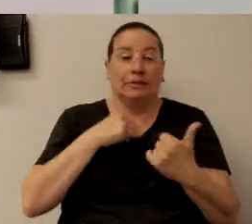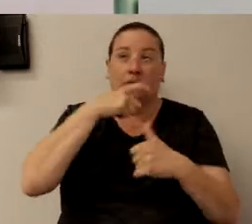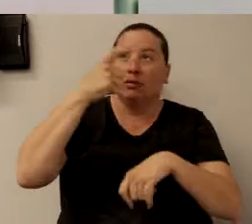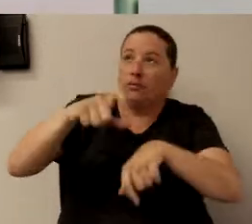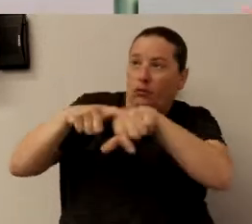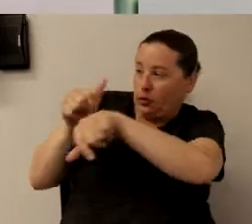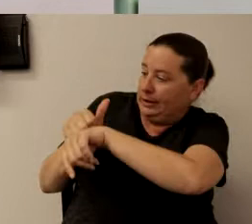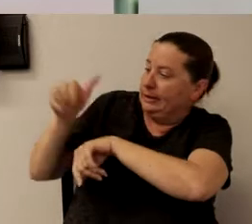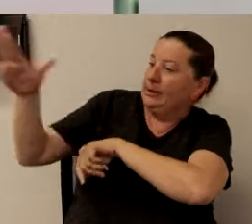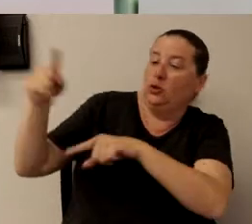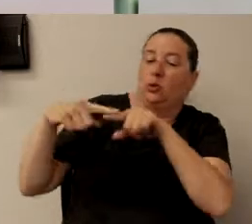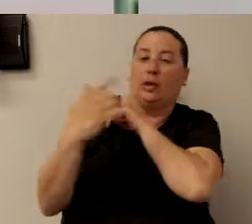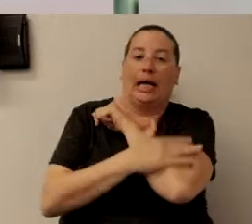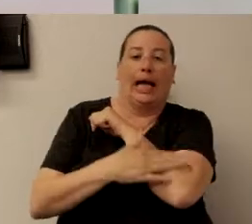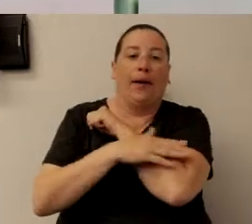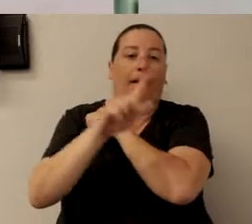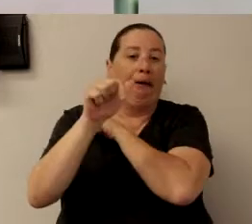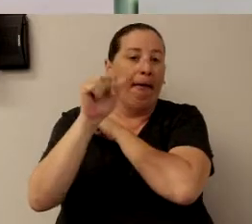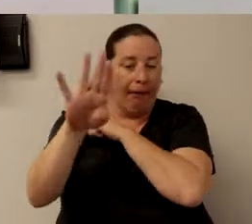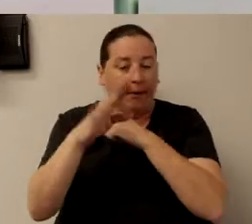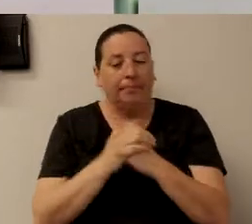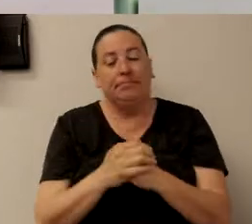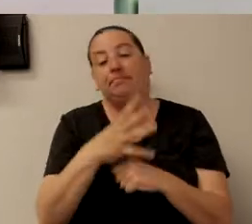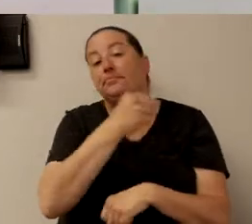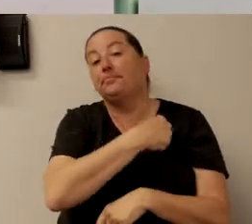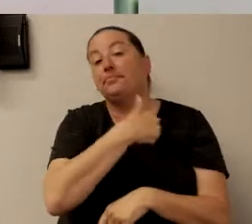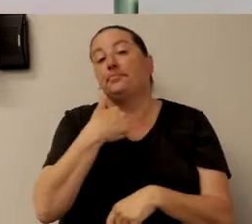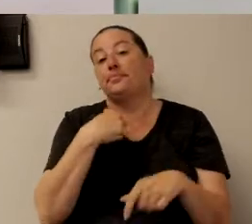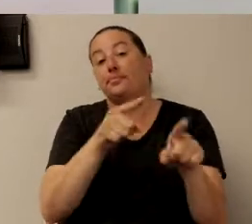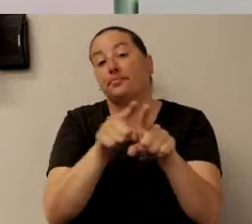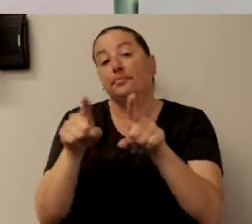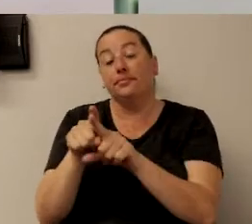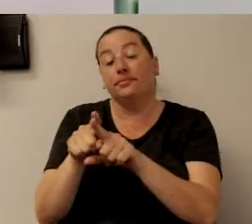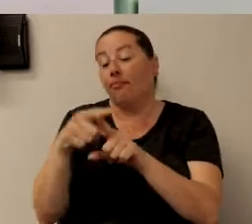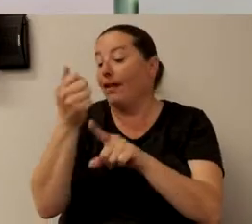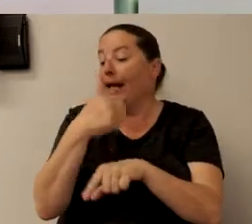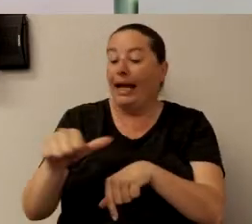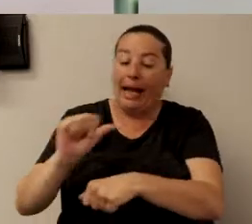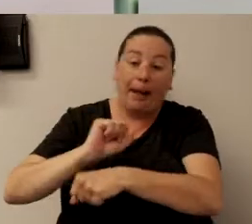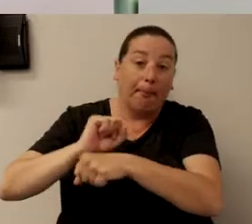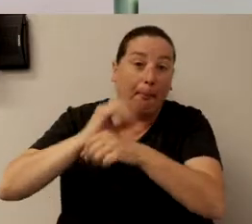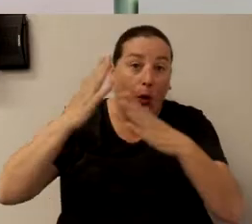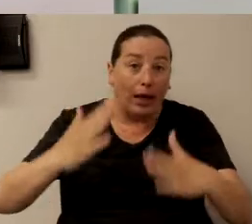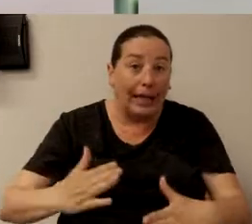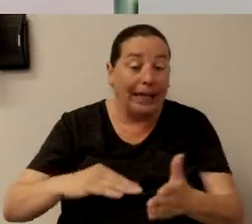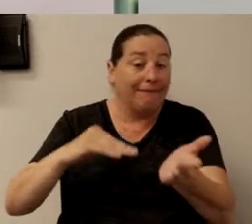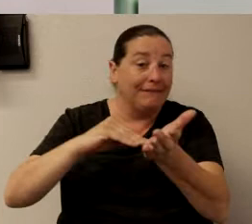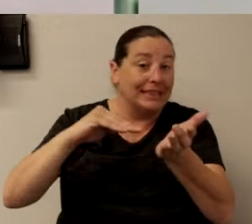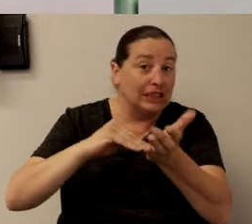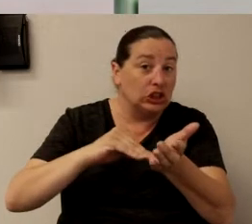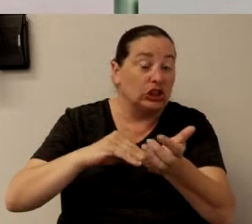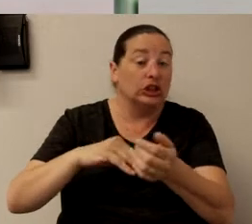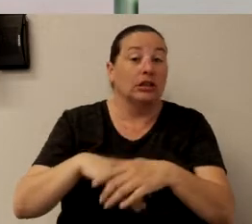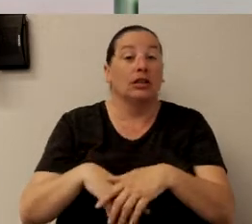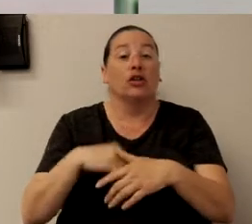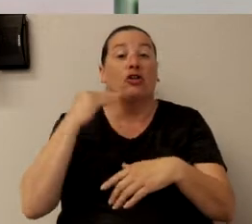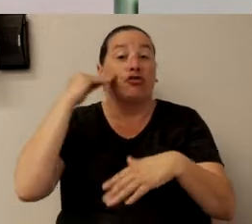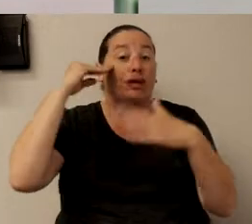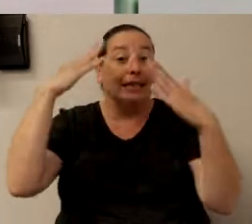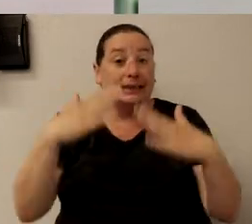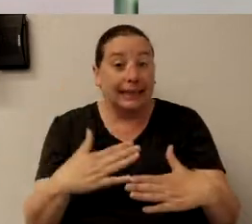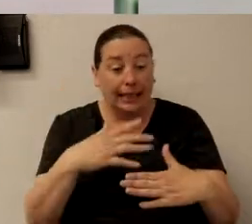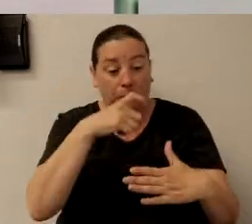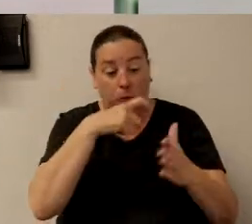county lab. And we also, any employee, physician, resident that is